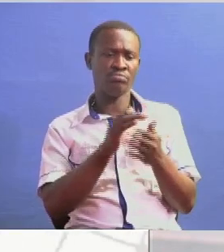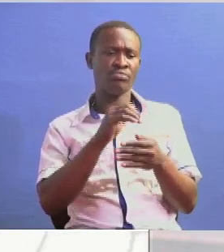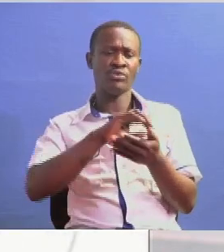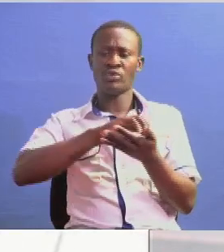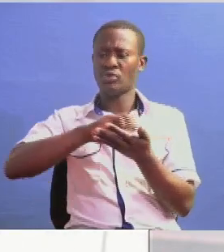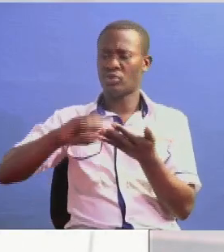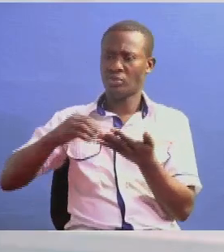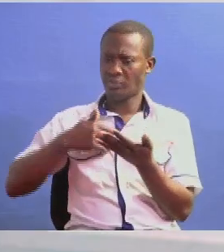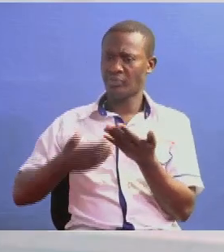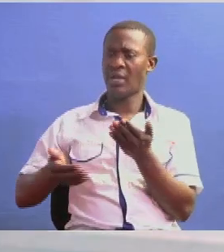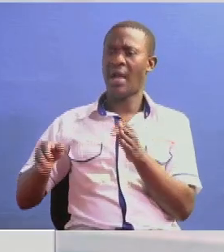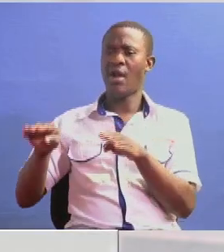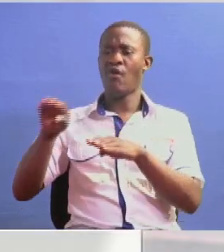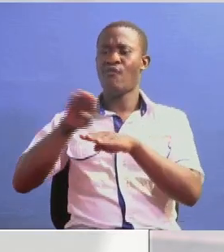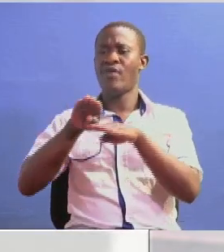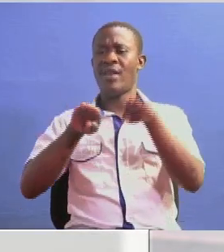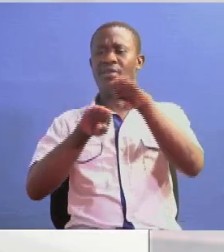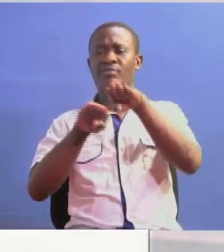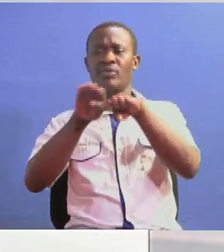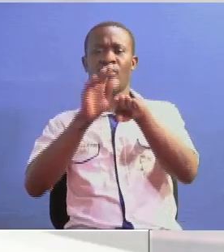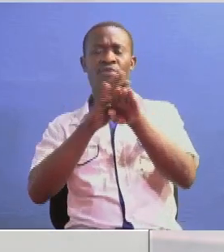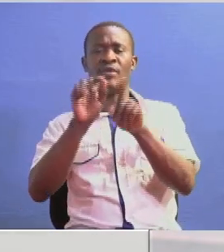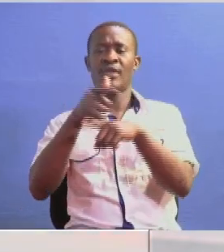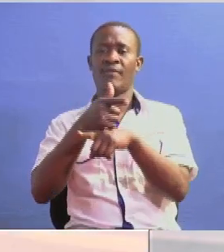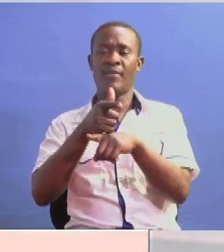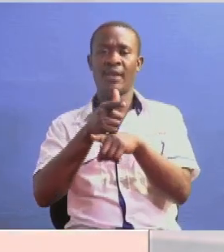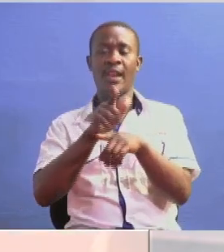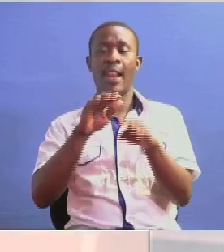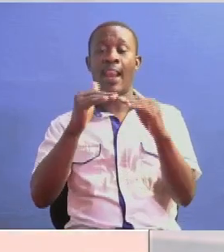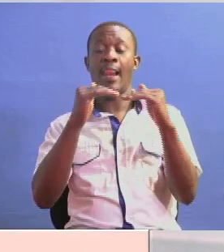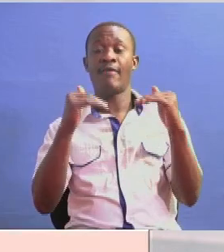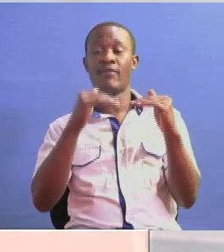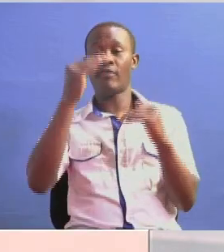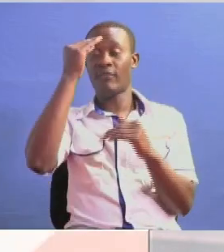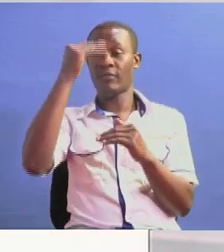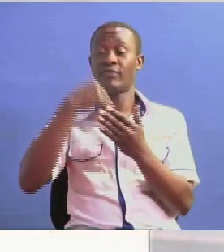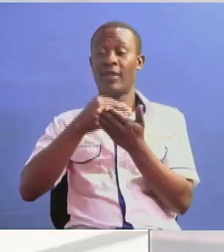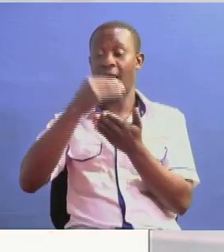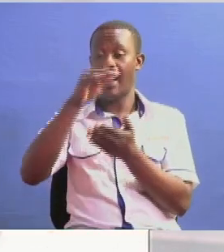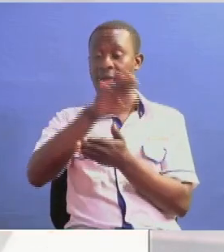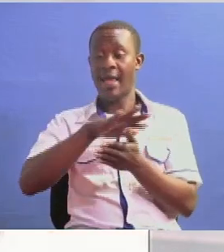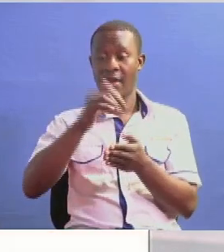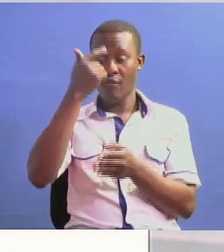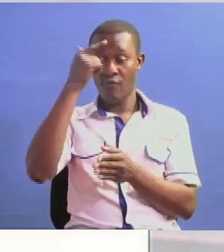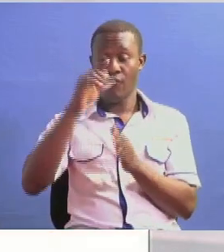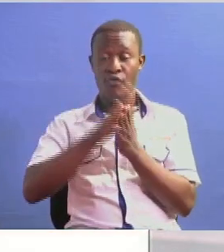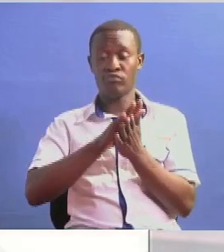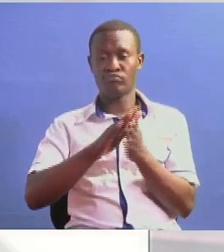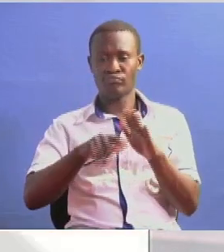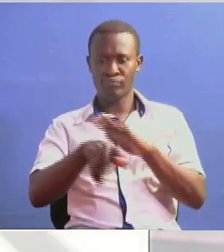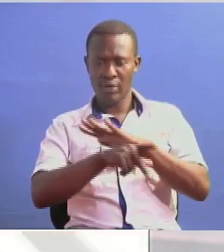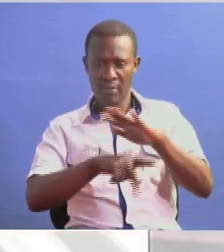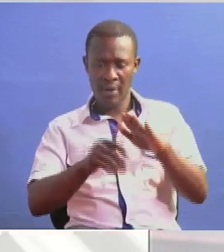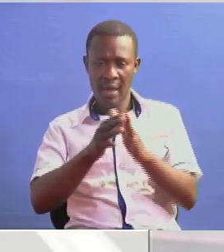duplication and overlaps across the various levels of basic education. Learning areas for lower primary have been